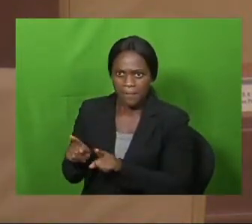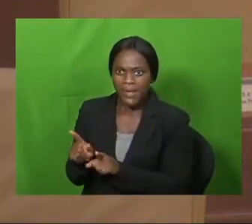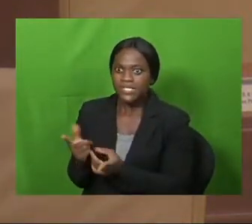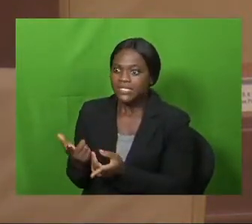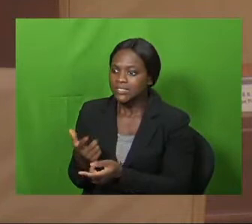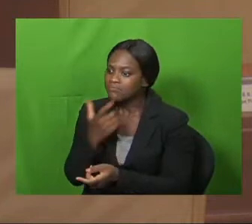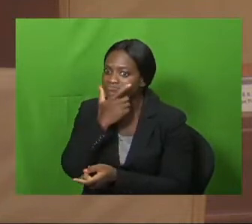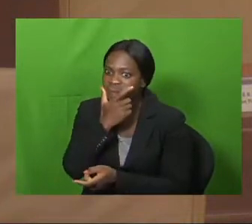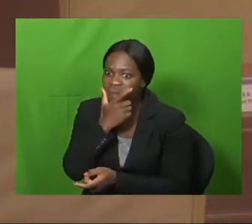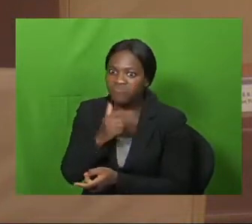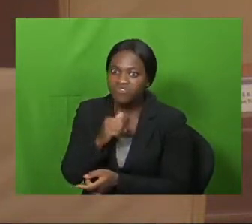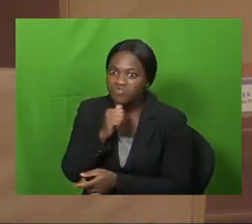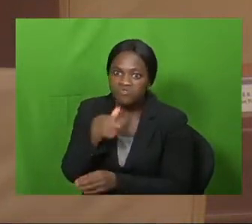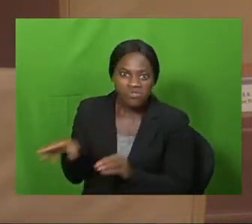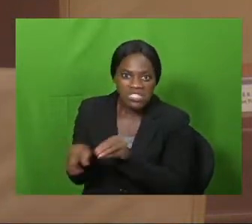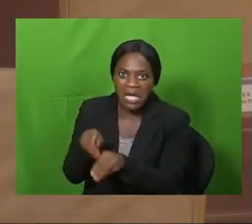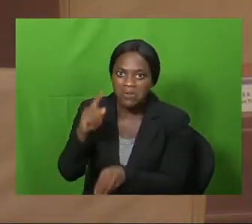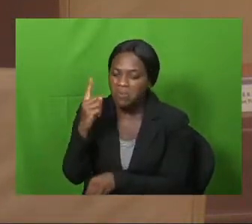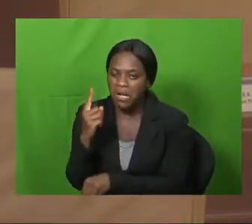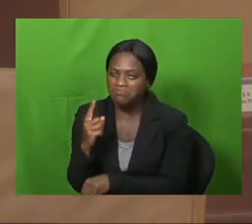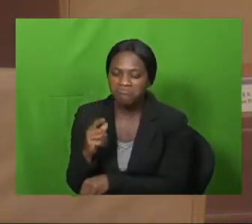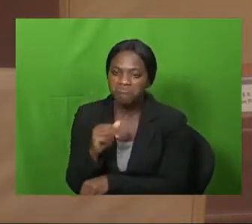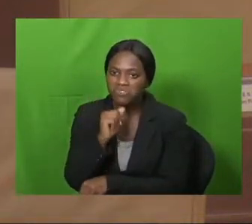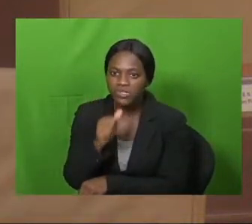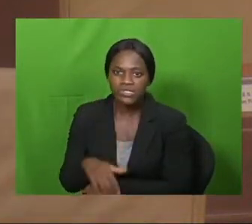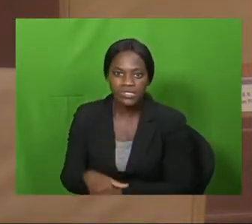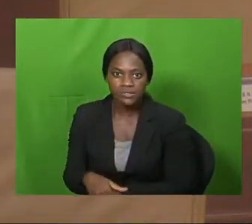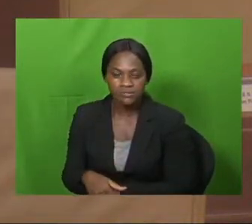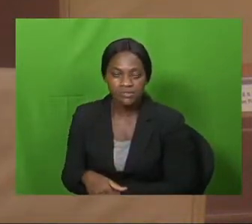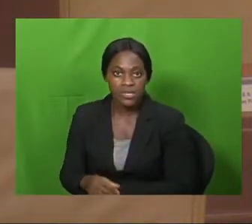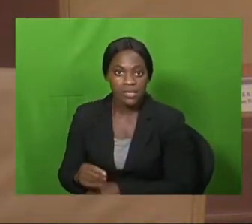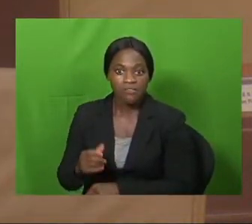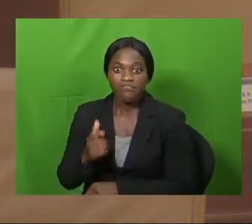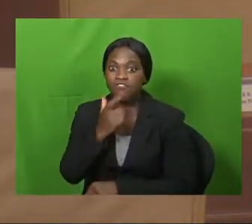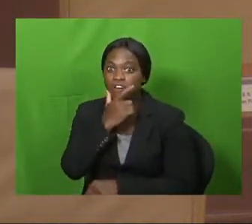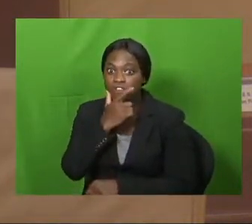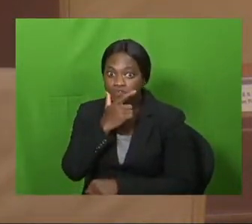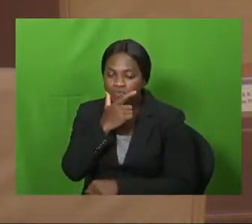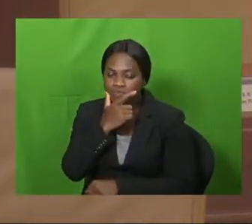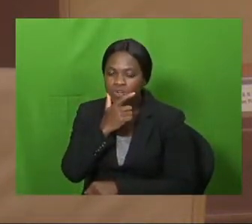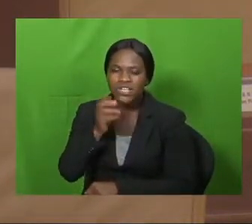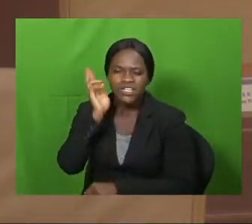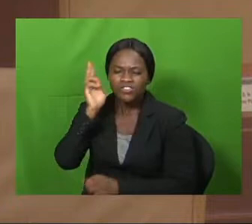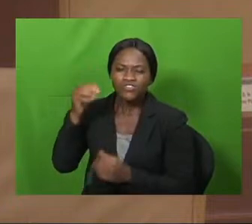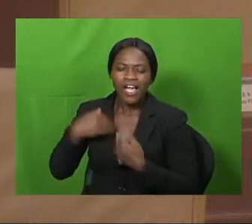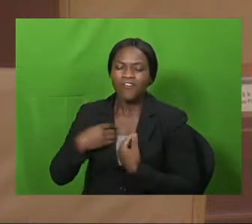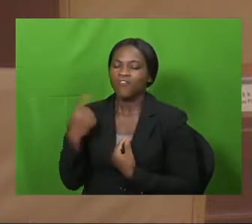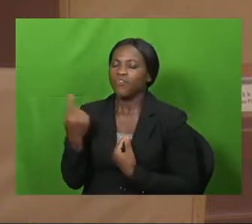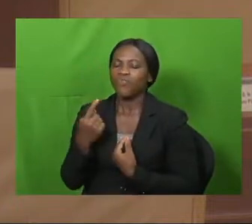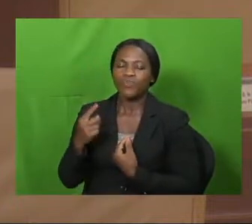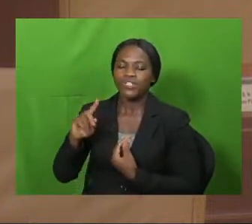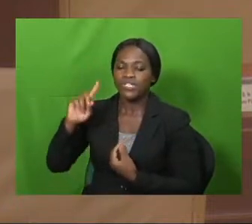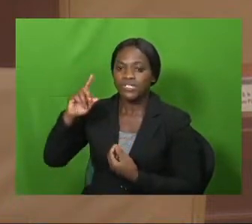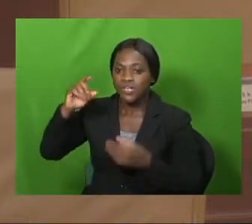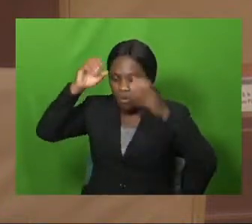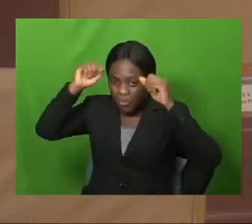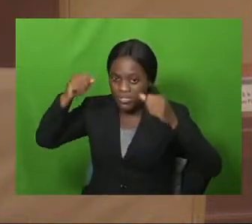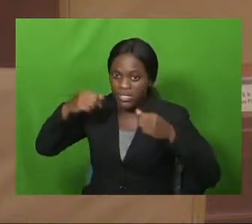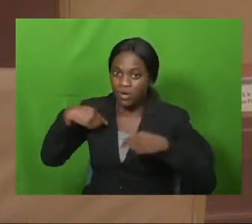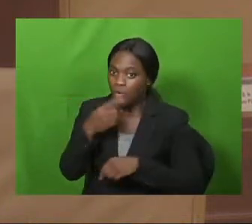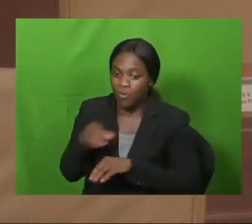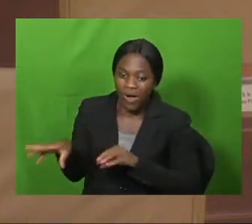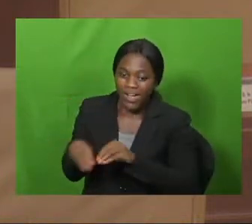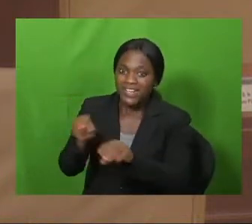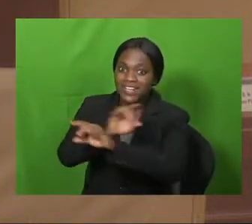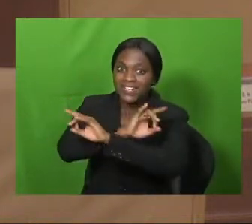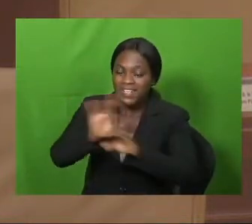one. President Akufo-Addo will go down in history as the only president who added nothing to the